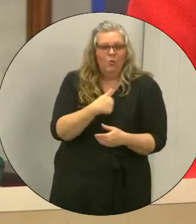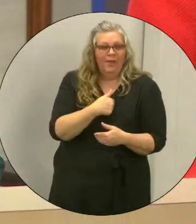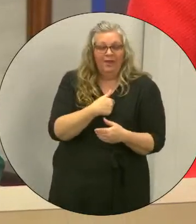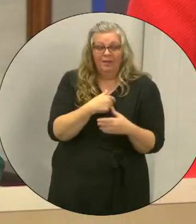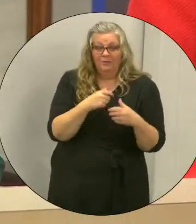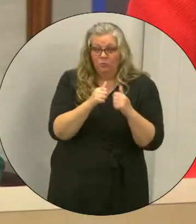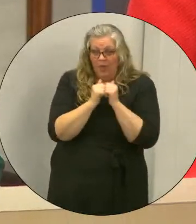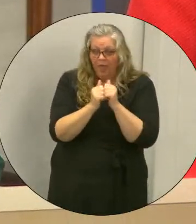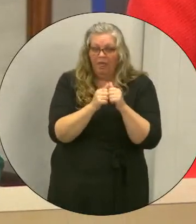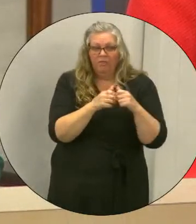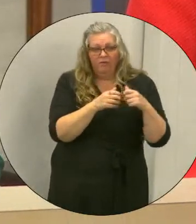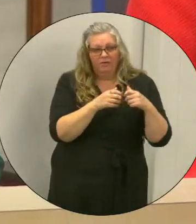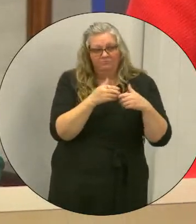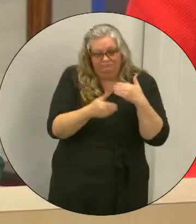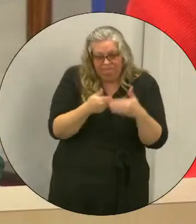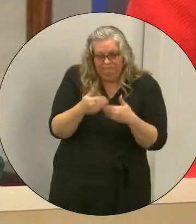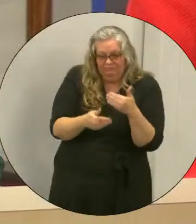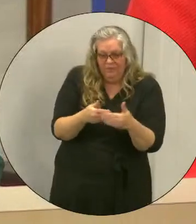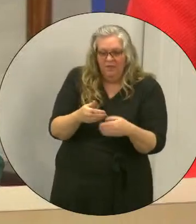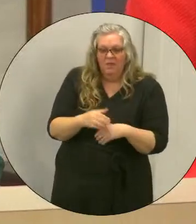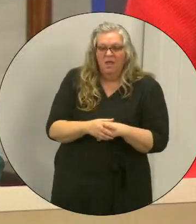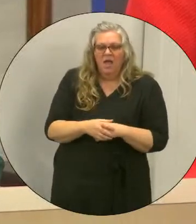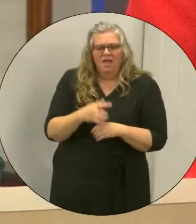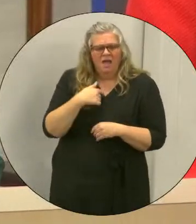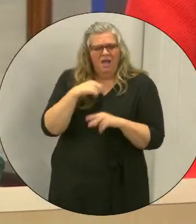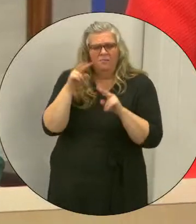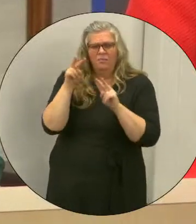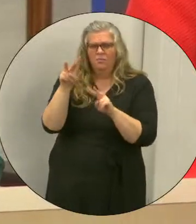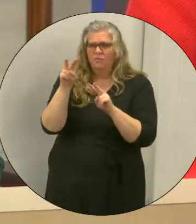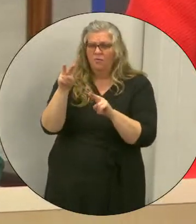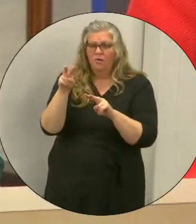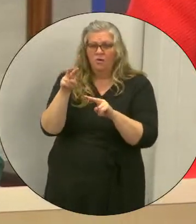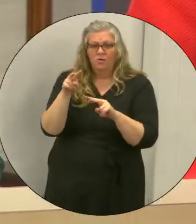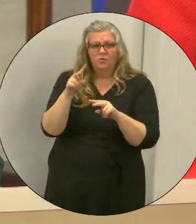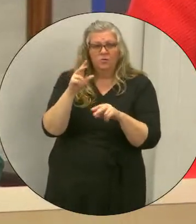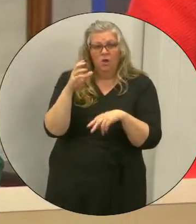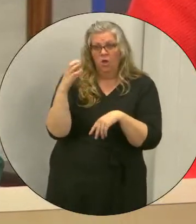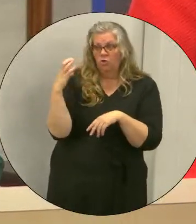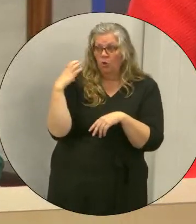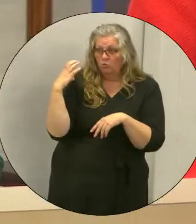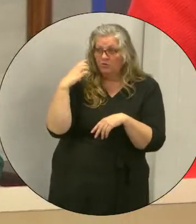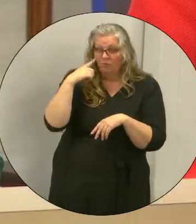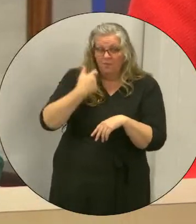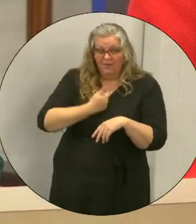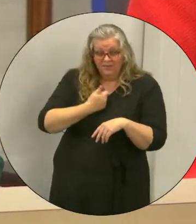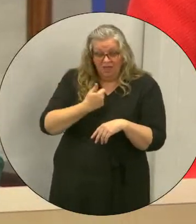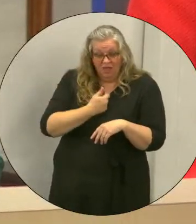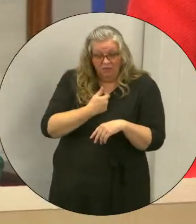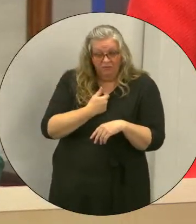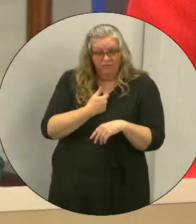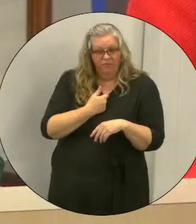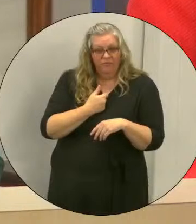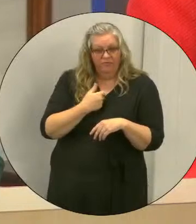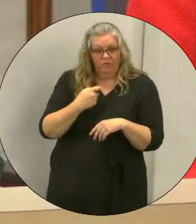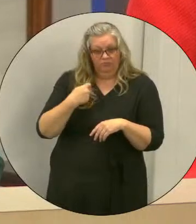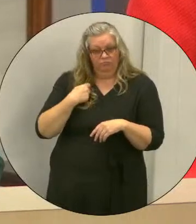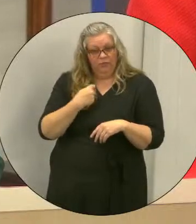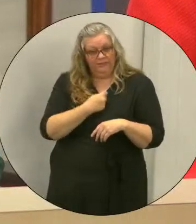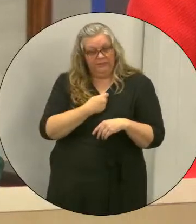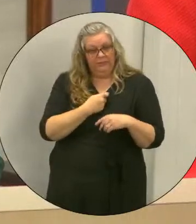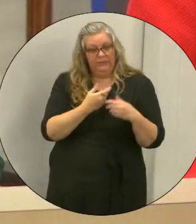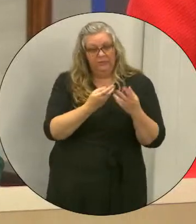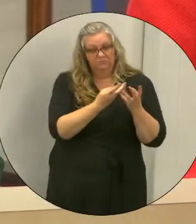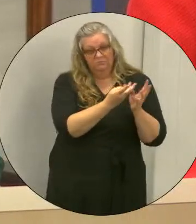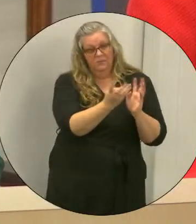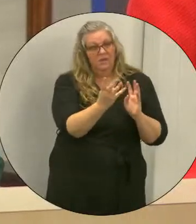take. And I'm looking forward to getting not only coaching for myself as a trustee, but also coaching